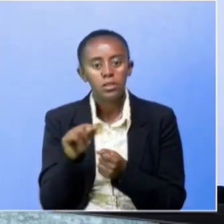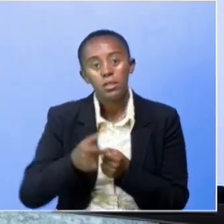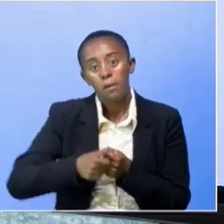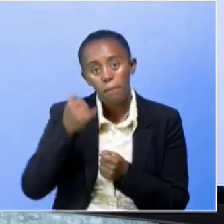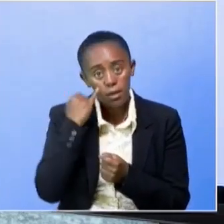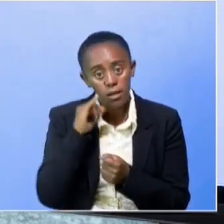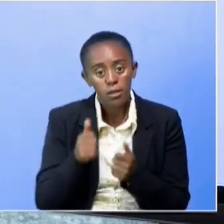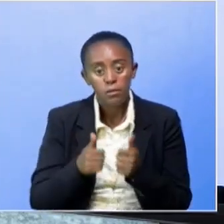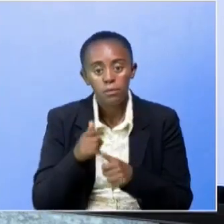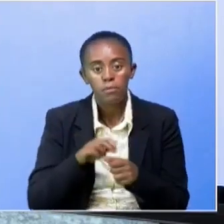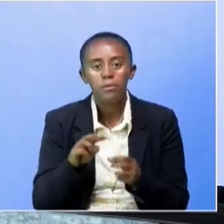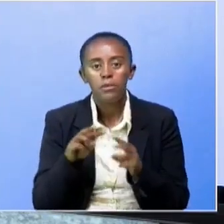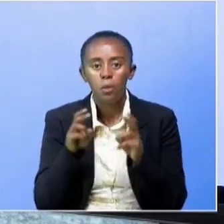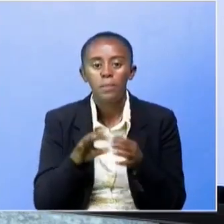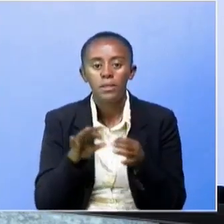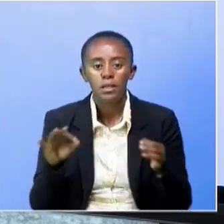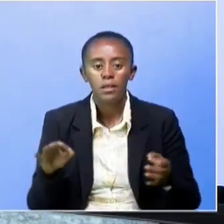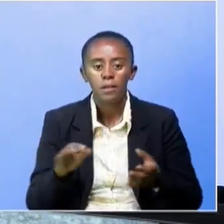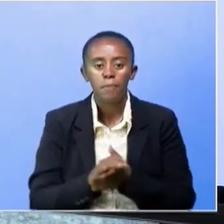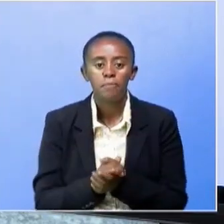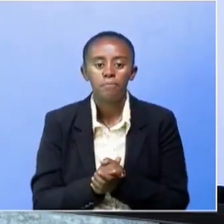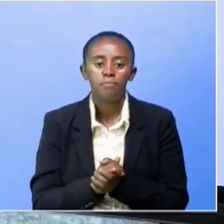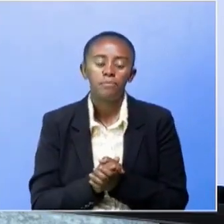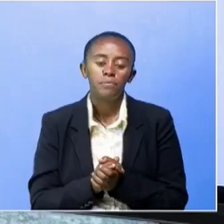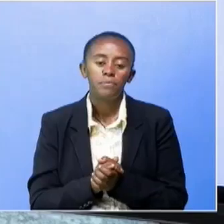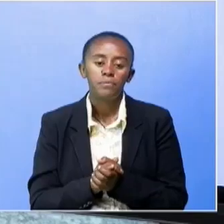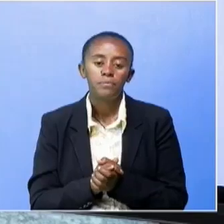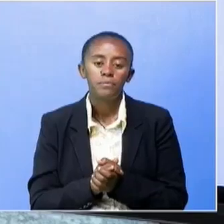idea, which is the topic sentence. Finally,